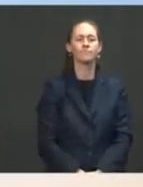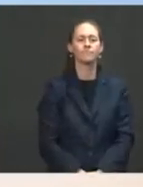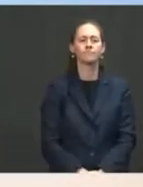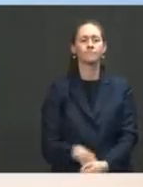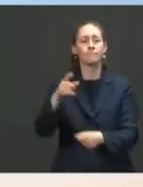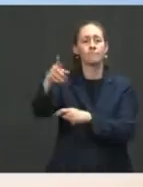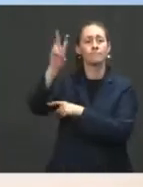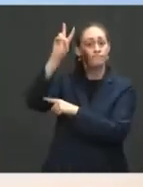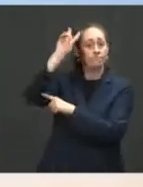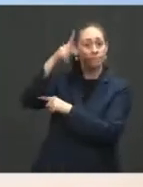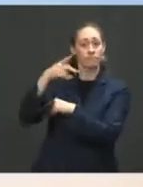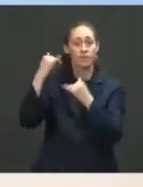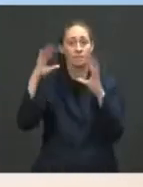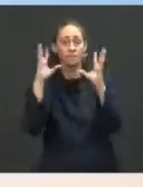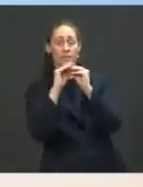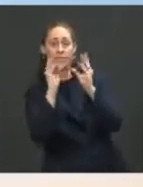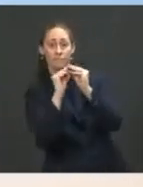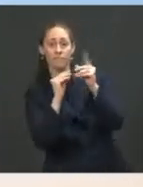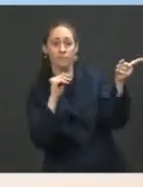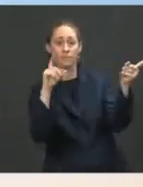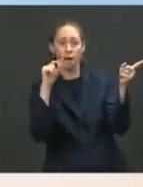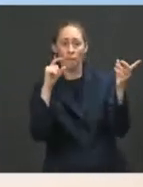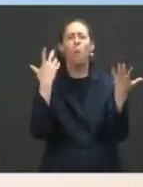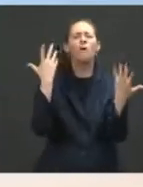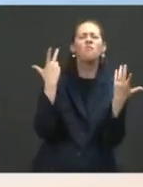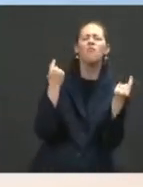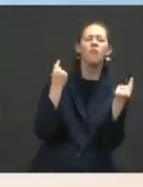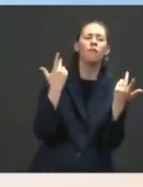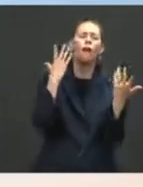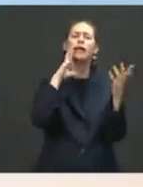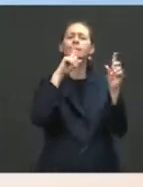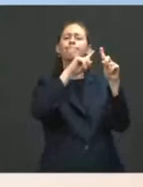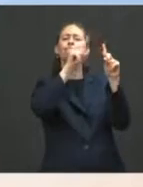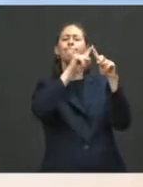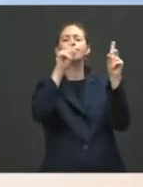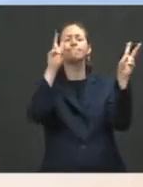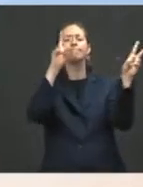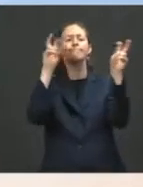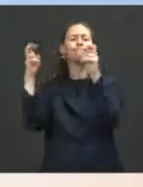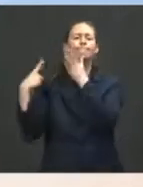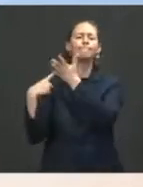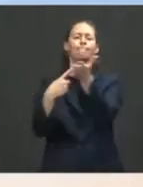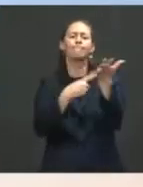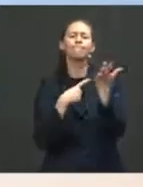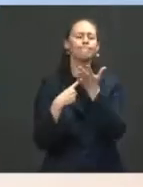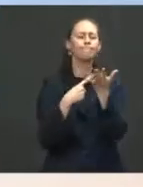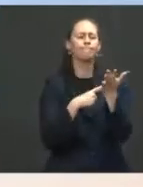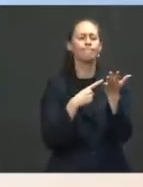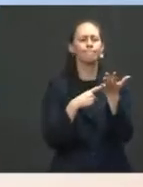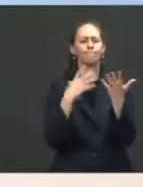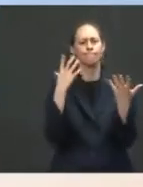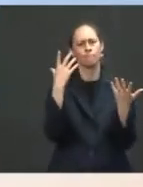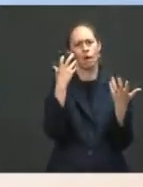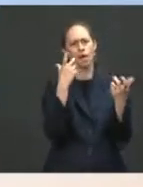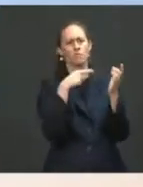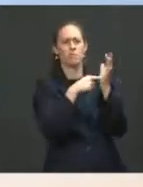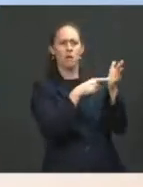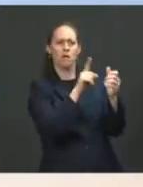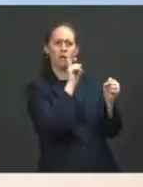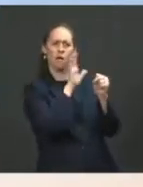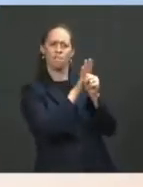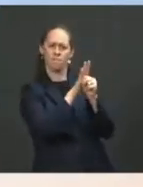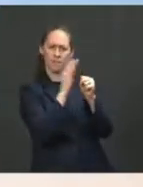several substantive deliverables across a range of key issues and reaffirmed the strong U.S. commitment to Southeast Asia and the U.S.-Singapore